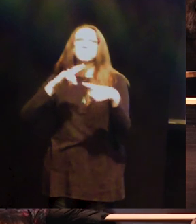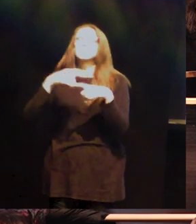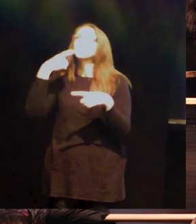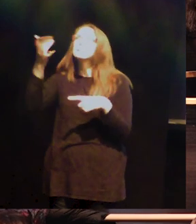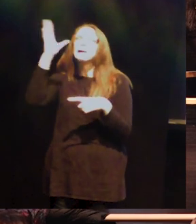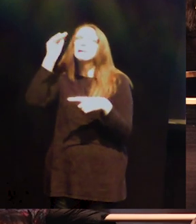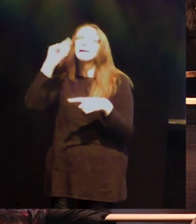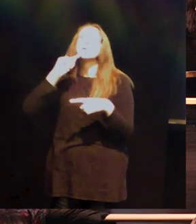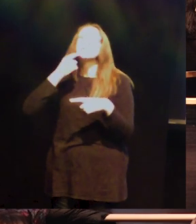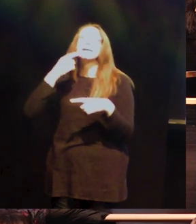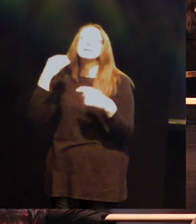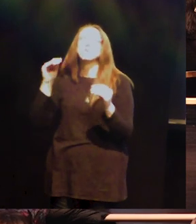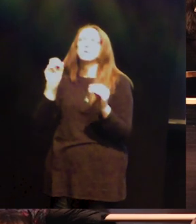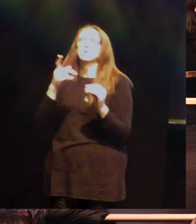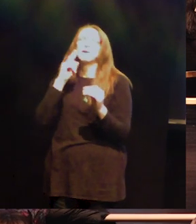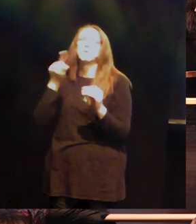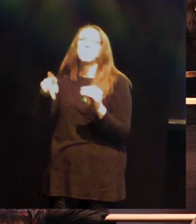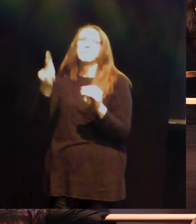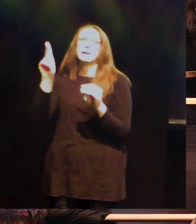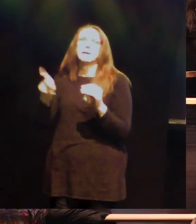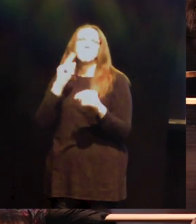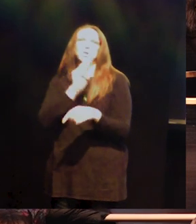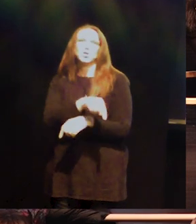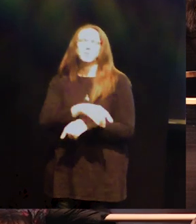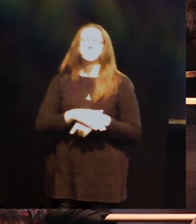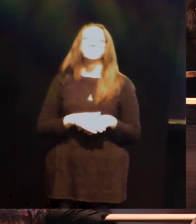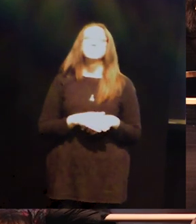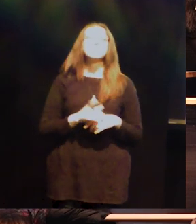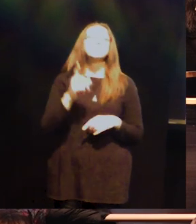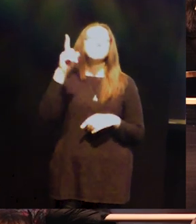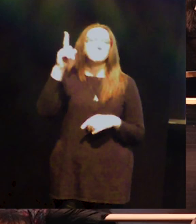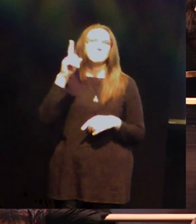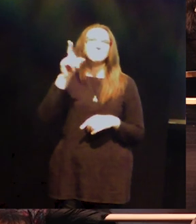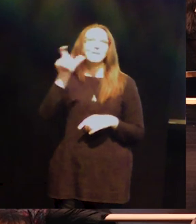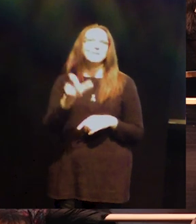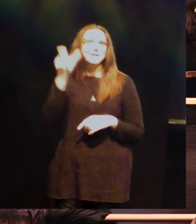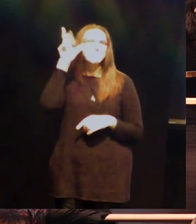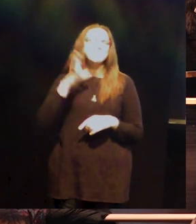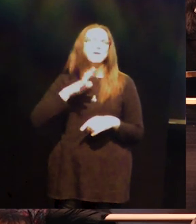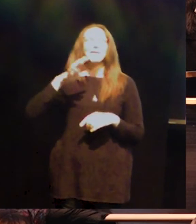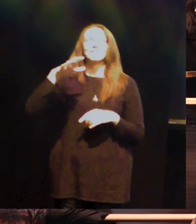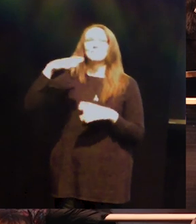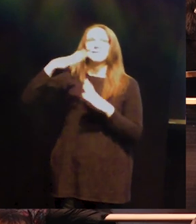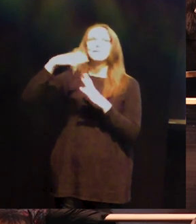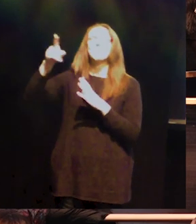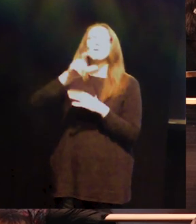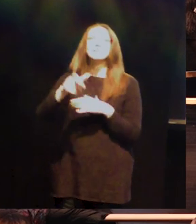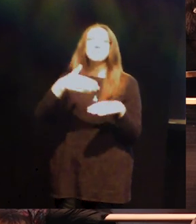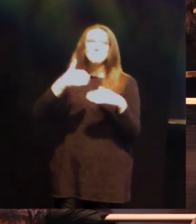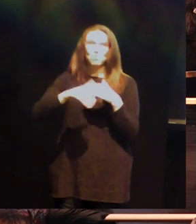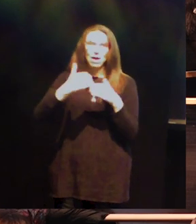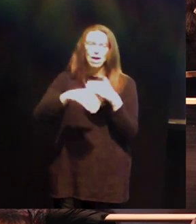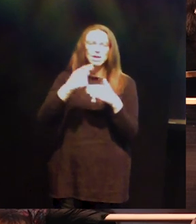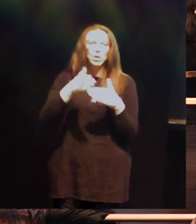the candy store that it's okay for you to pick them up. And then Pops always wanted his Italian bread, and he would cut it